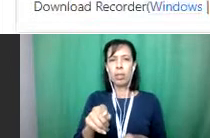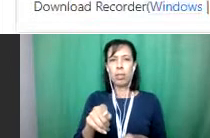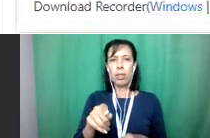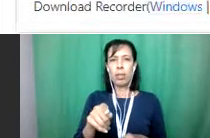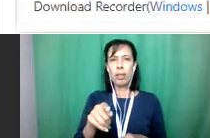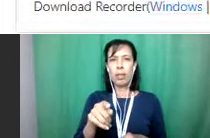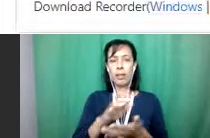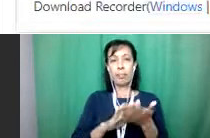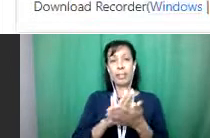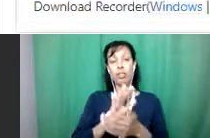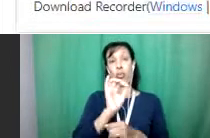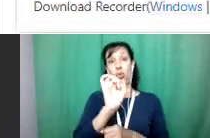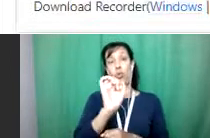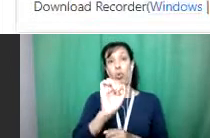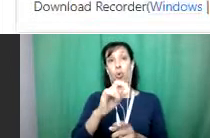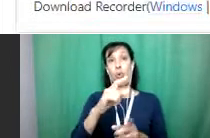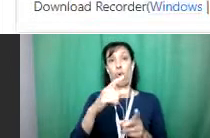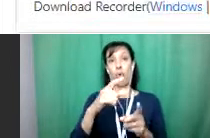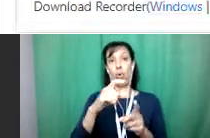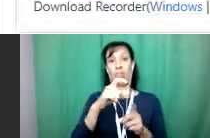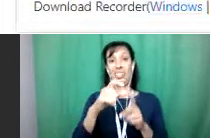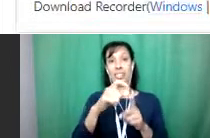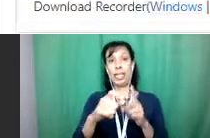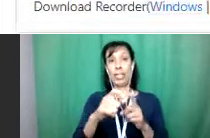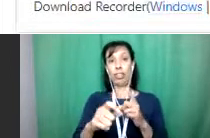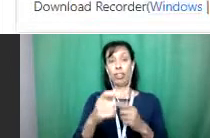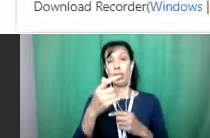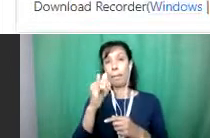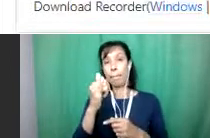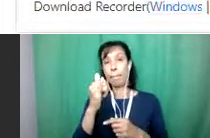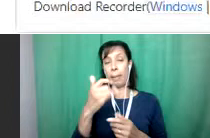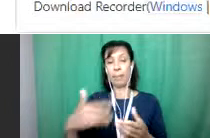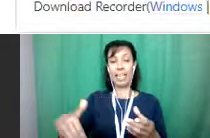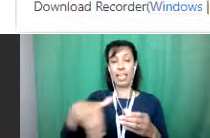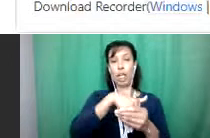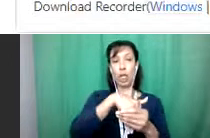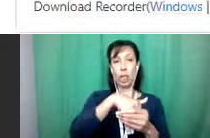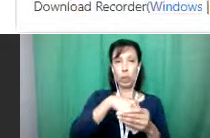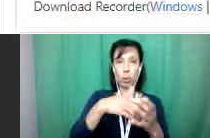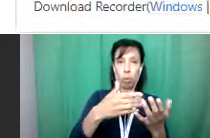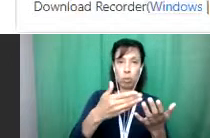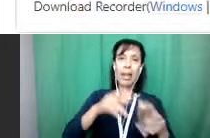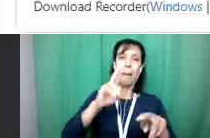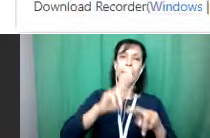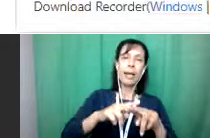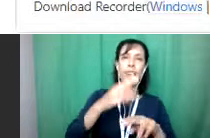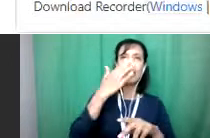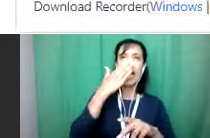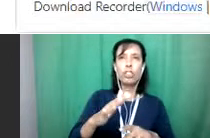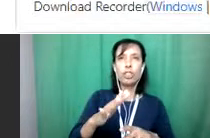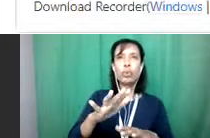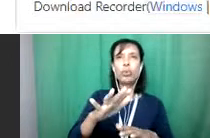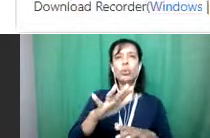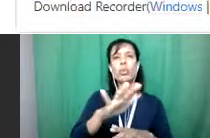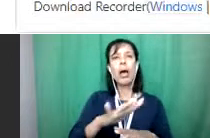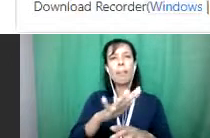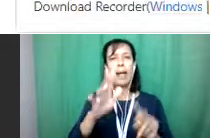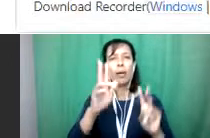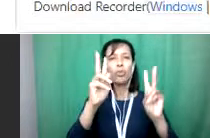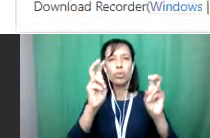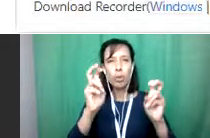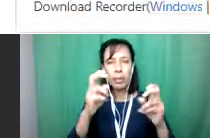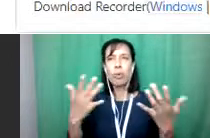could include the phrase parents and children's attitudes about, or parents and their children's